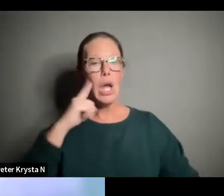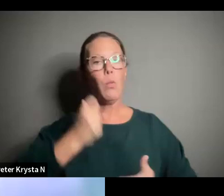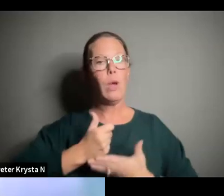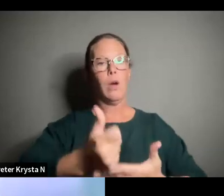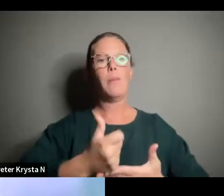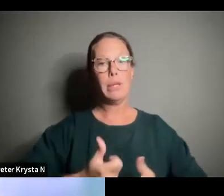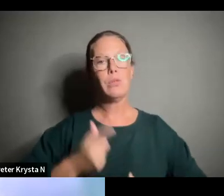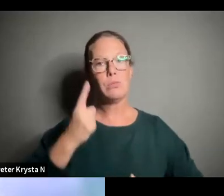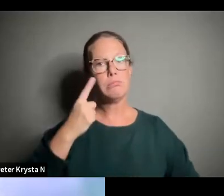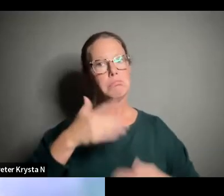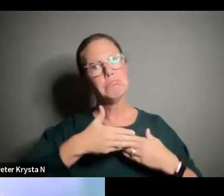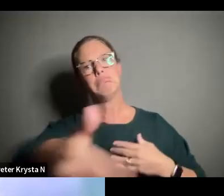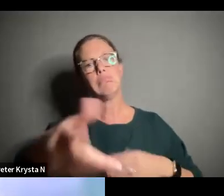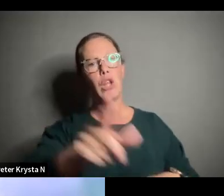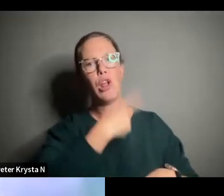term.